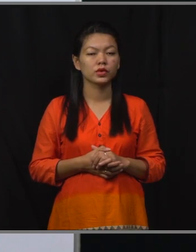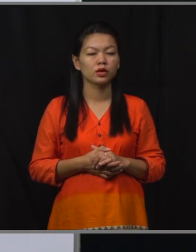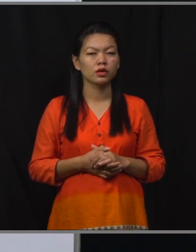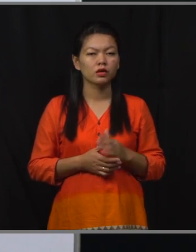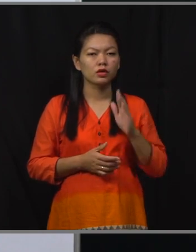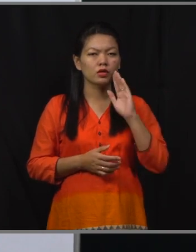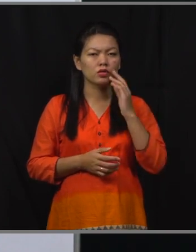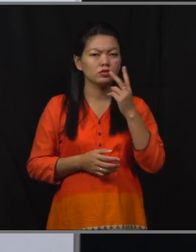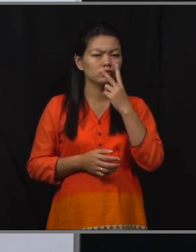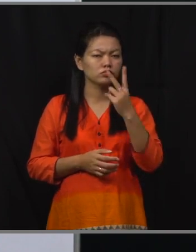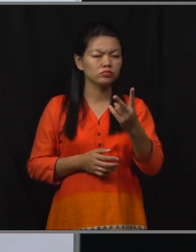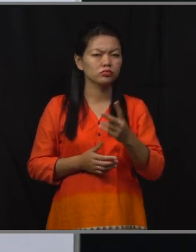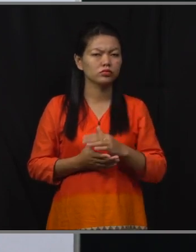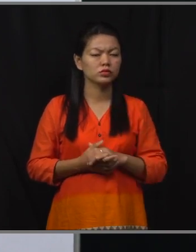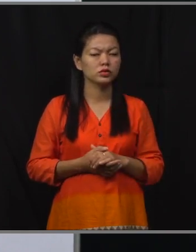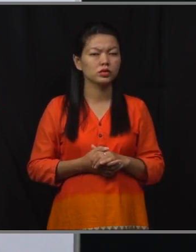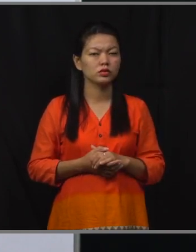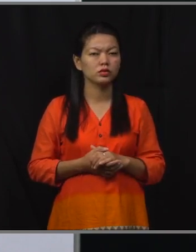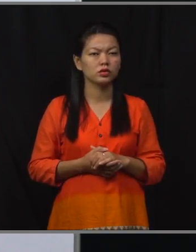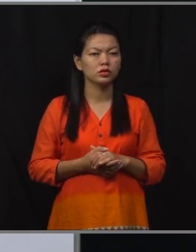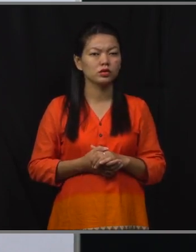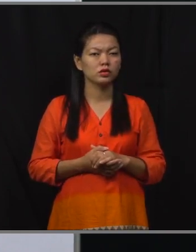when you look at the